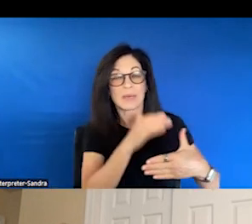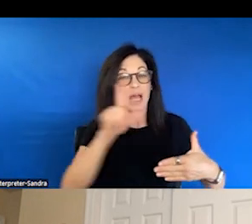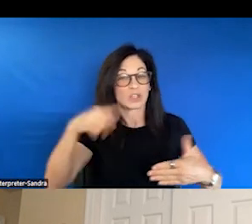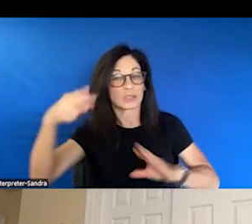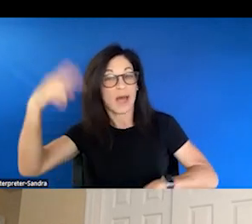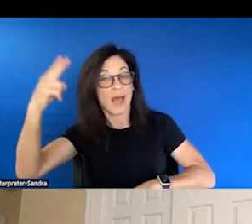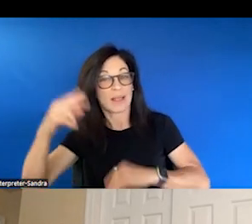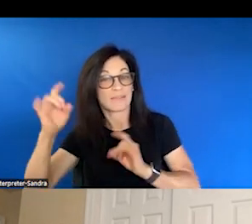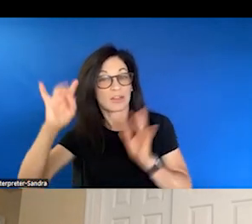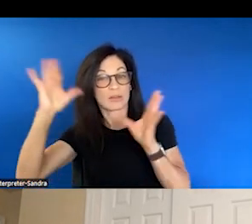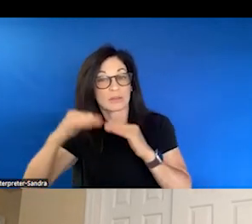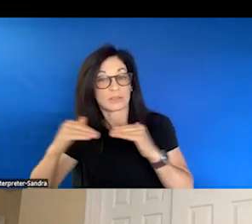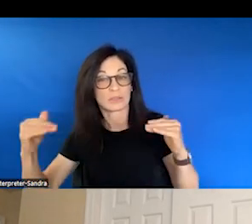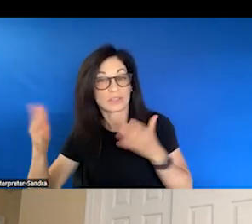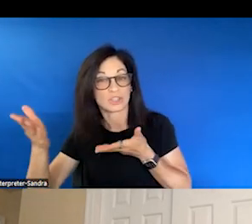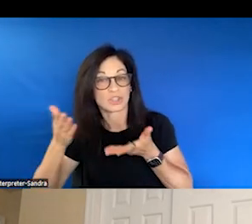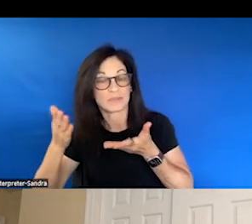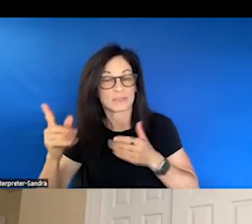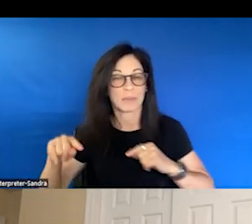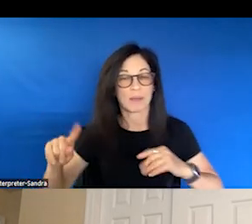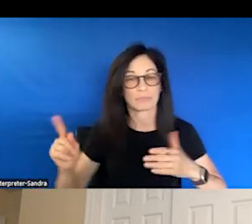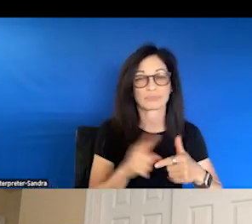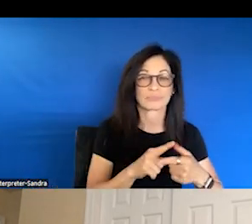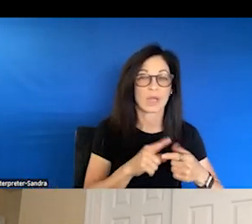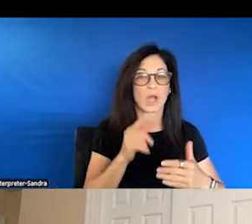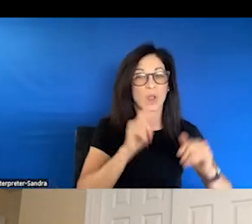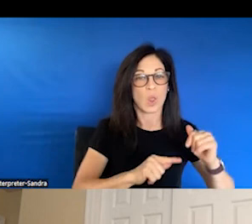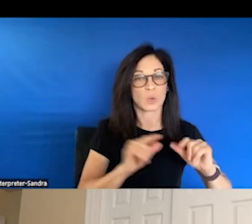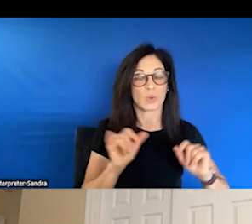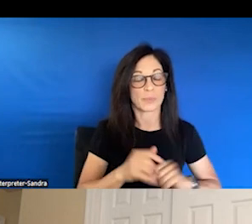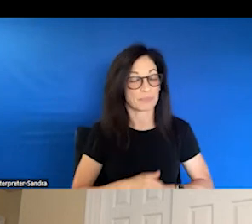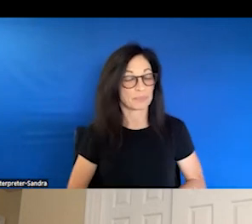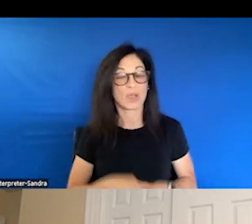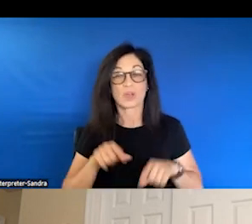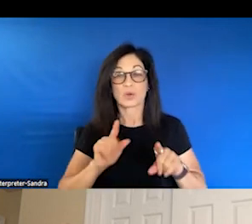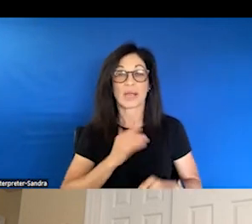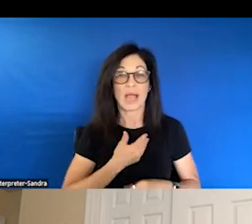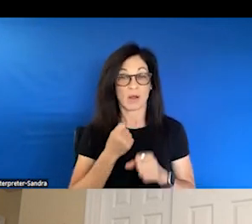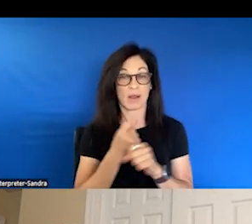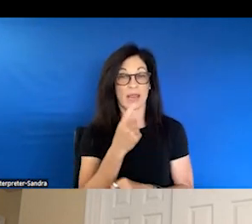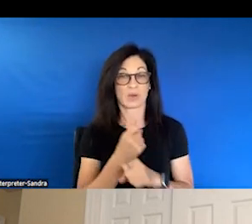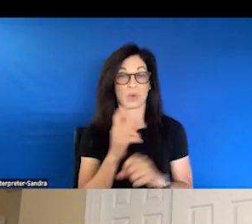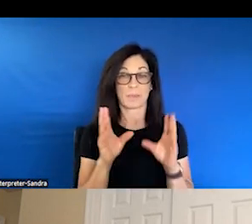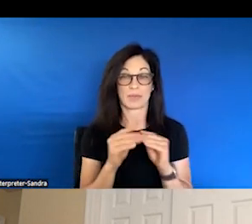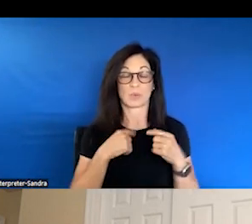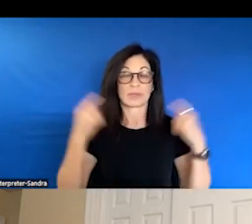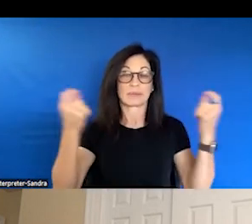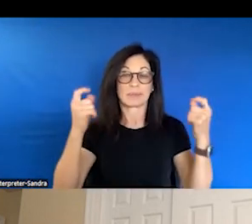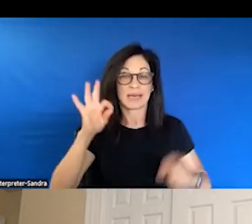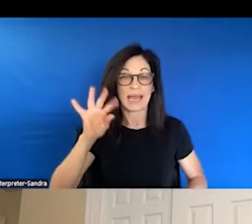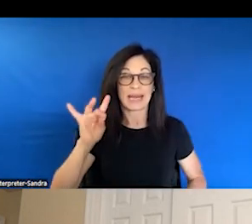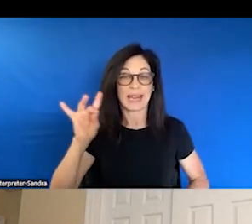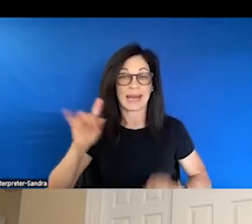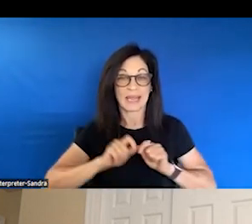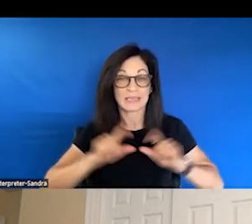high-level services. That's great. At our annual meeting, we were celebrating the 988 kickoff, and there was a big shout